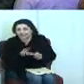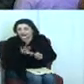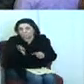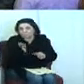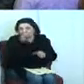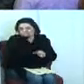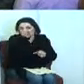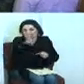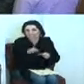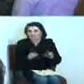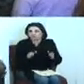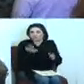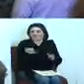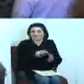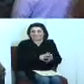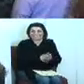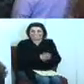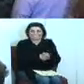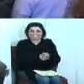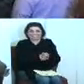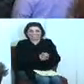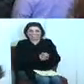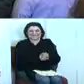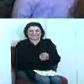to this encounter.